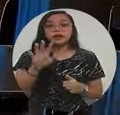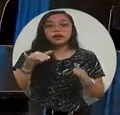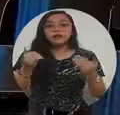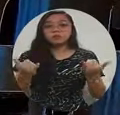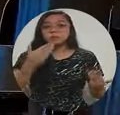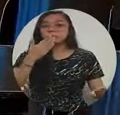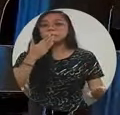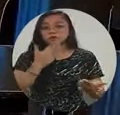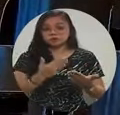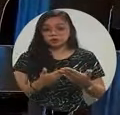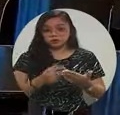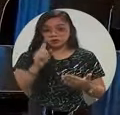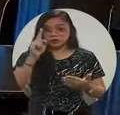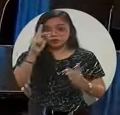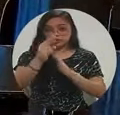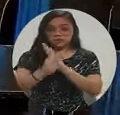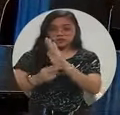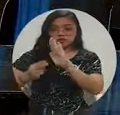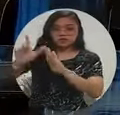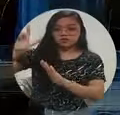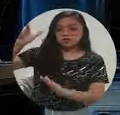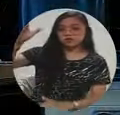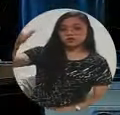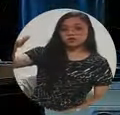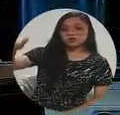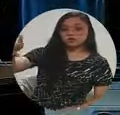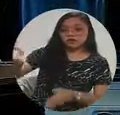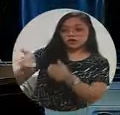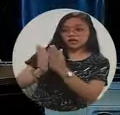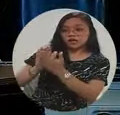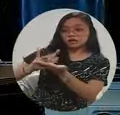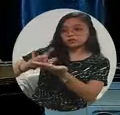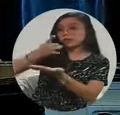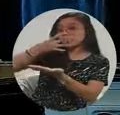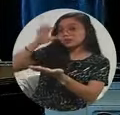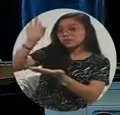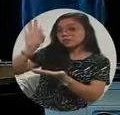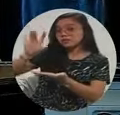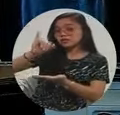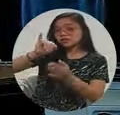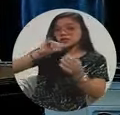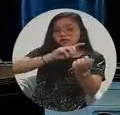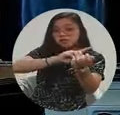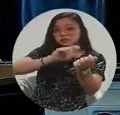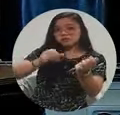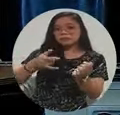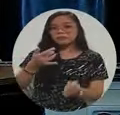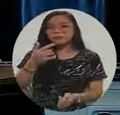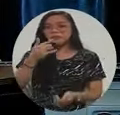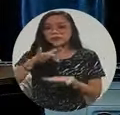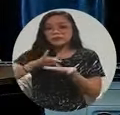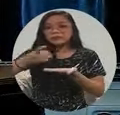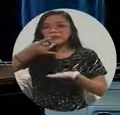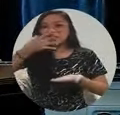Ang nakanindot lang kaya 1 hour later after taking the medicine, mupait ang imong